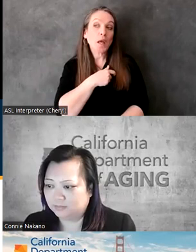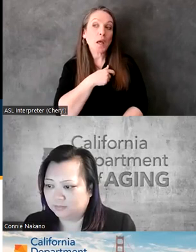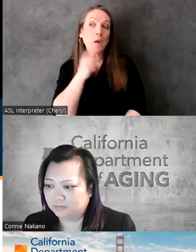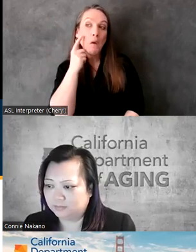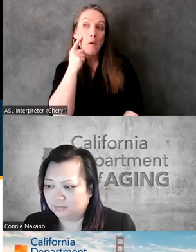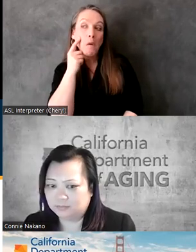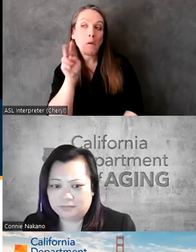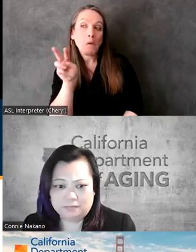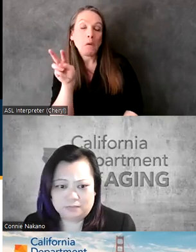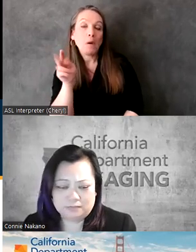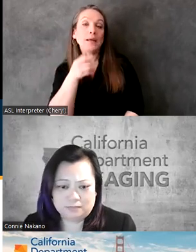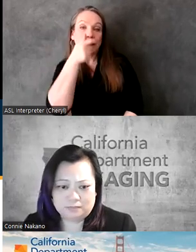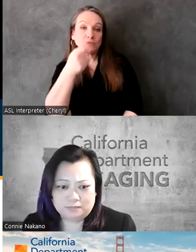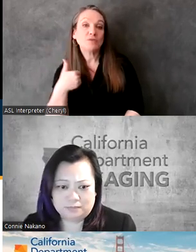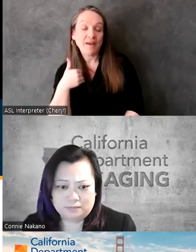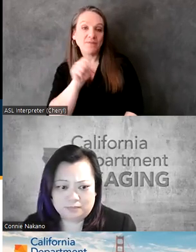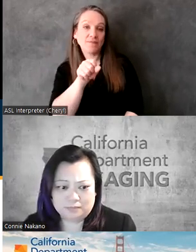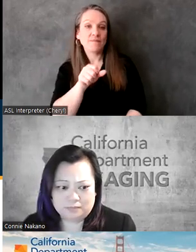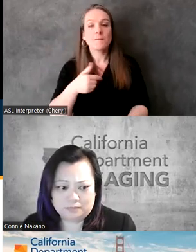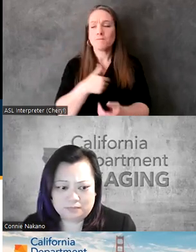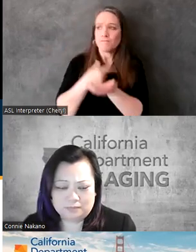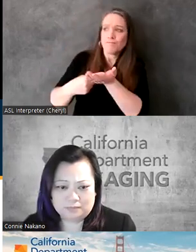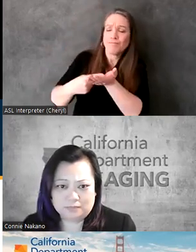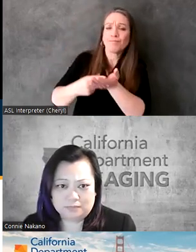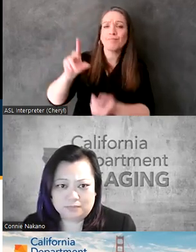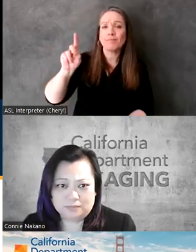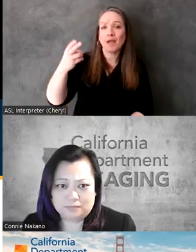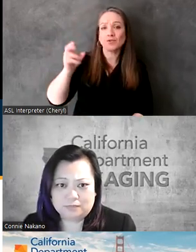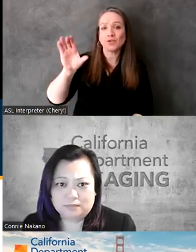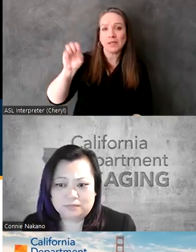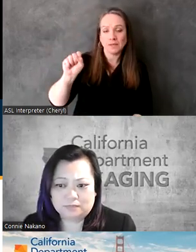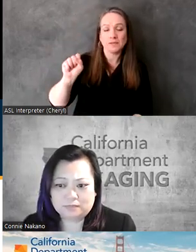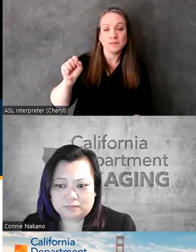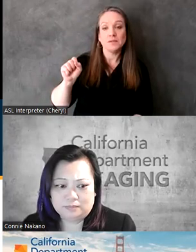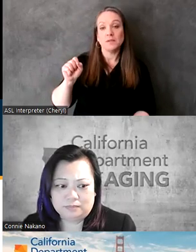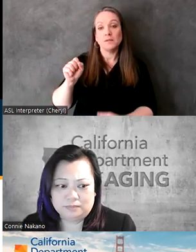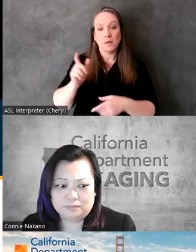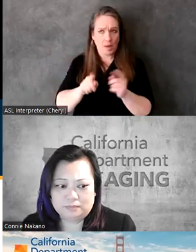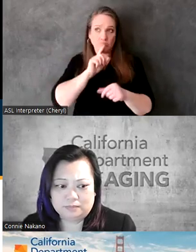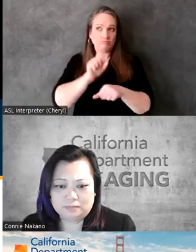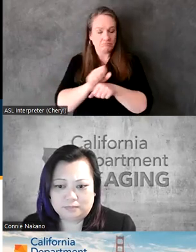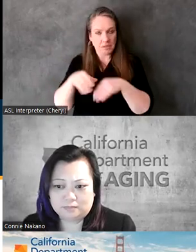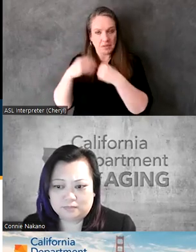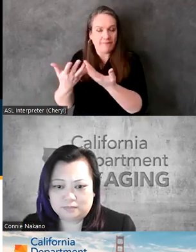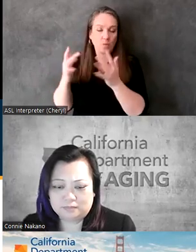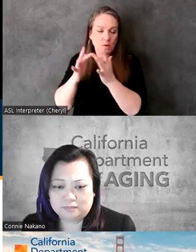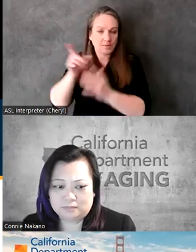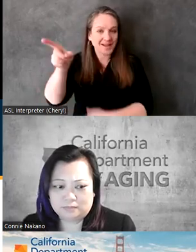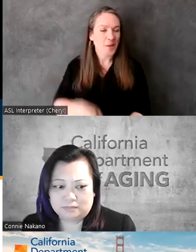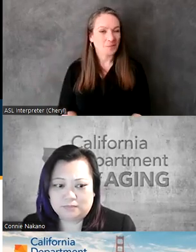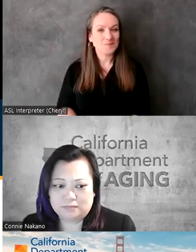and have discussions with DHCS about. But yeah, we can definitely get you contact